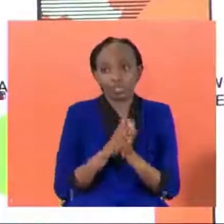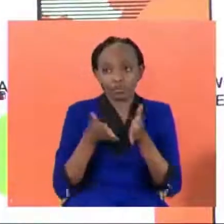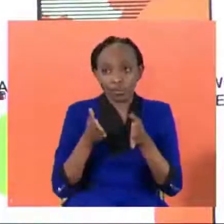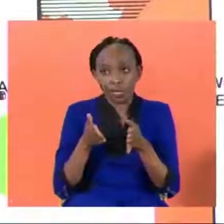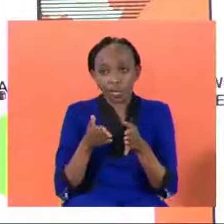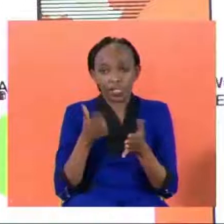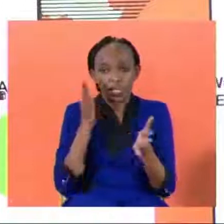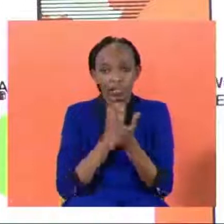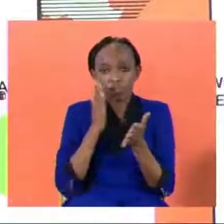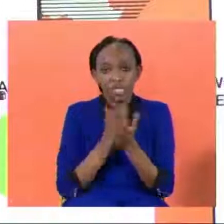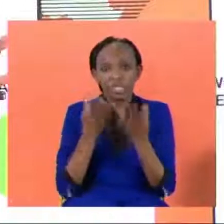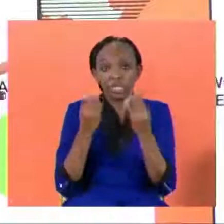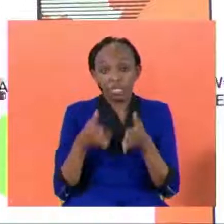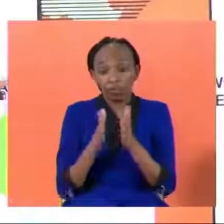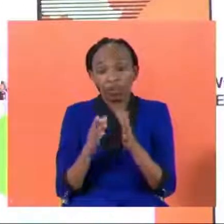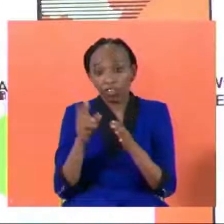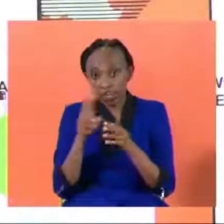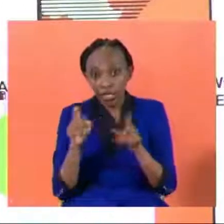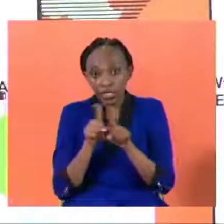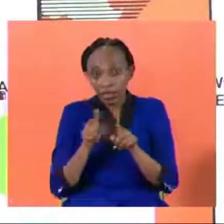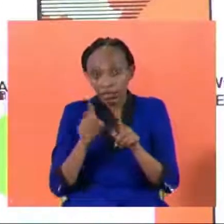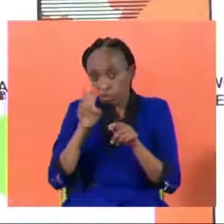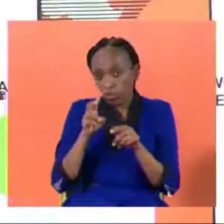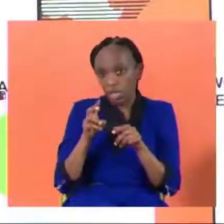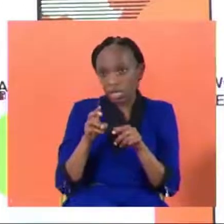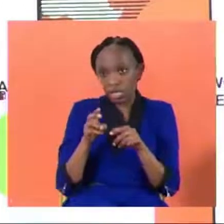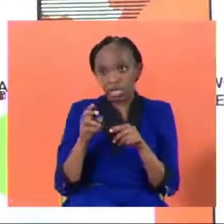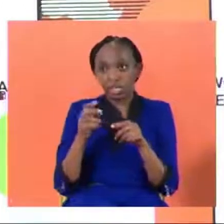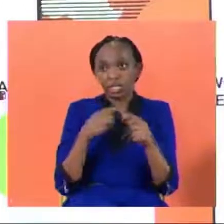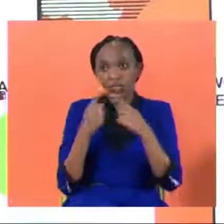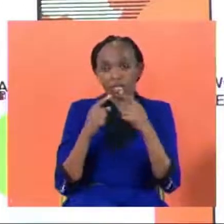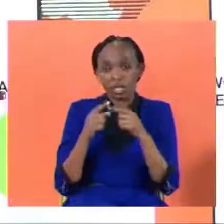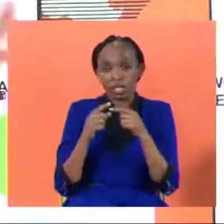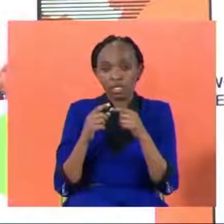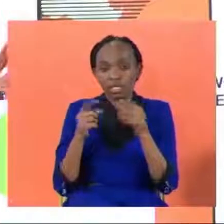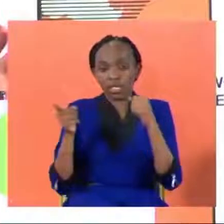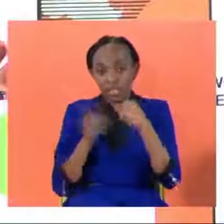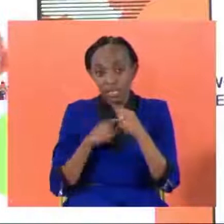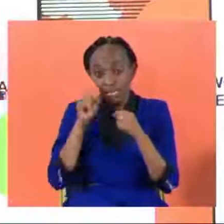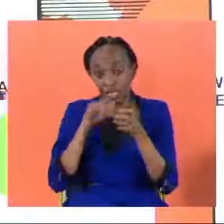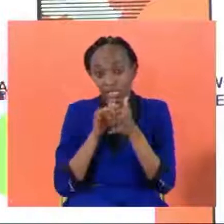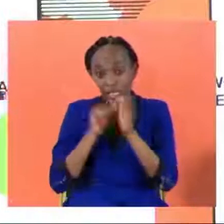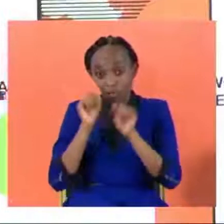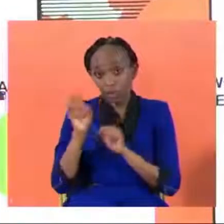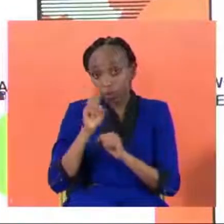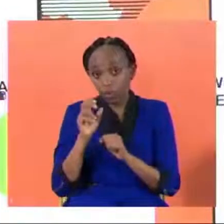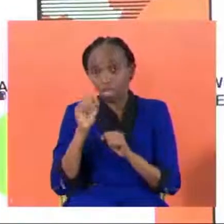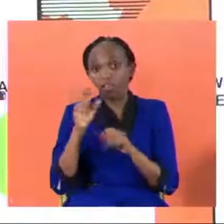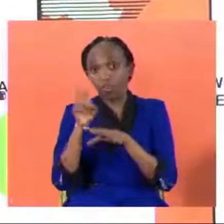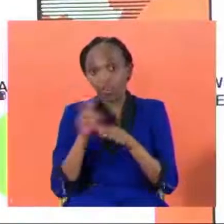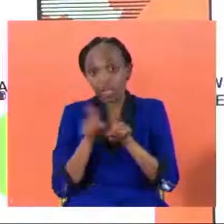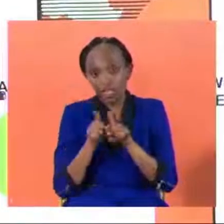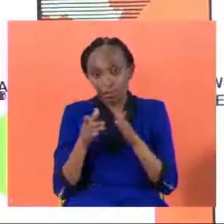is a really simple way of looking at it, just looking at the needs of the audience, 6 different needs that you can look at. And if you just use this as